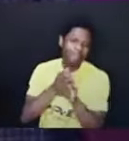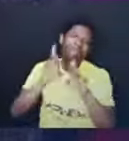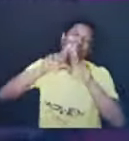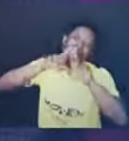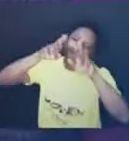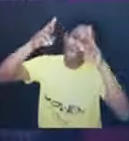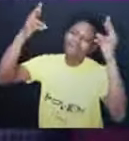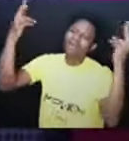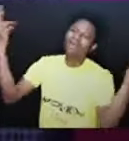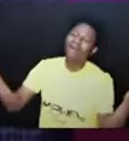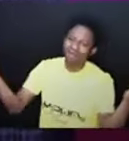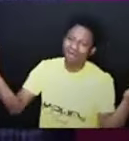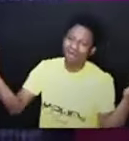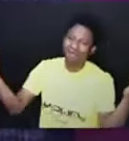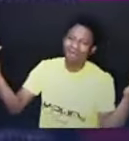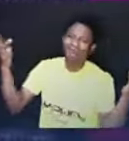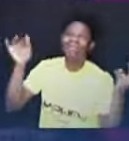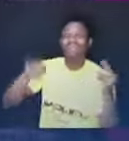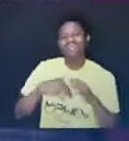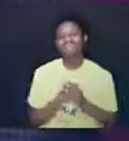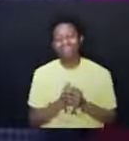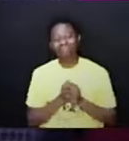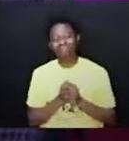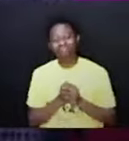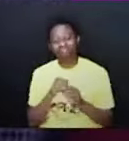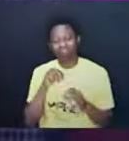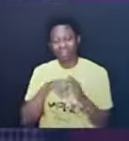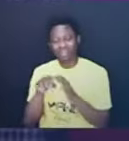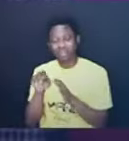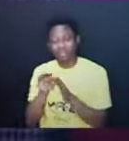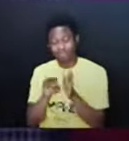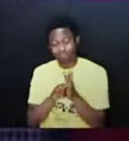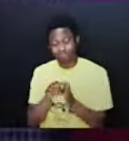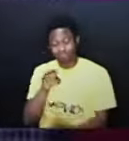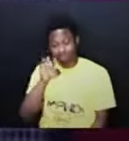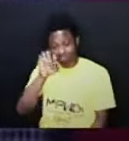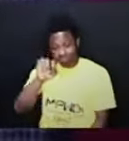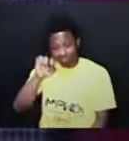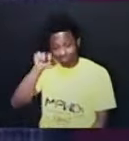Ephesians chapter 3 from verse 1 to